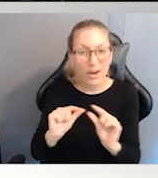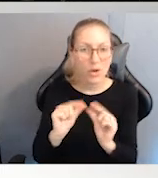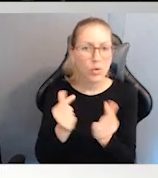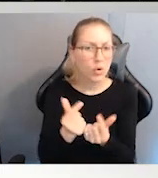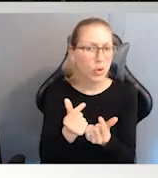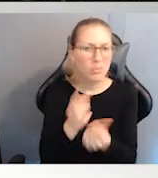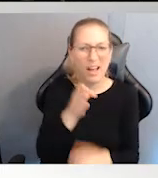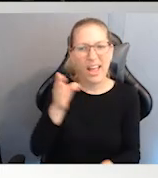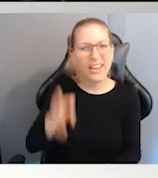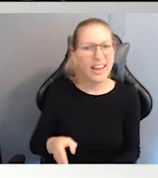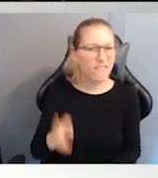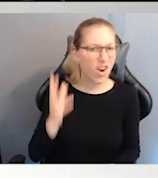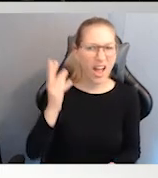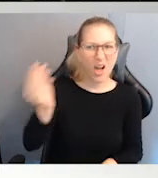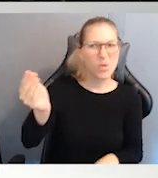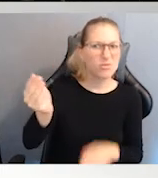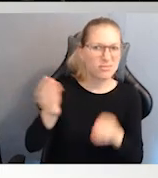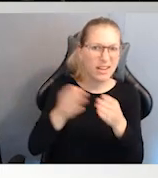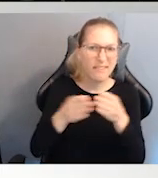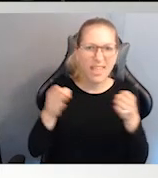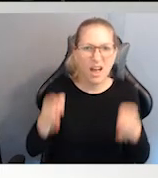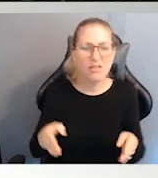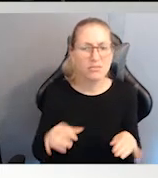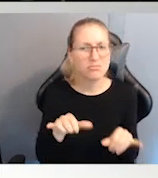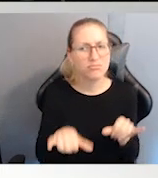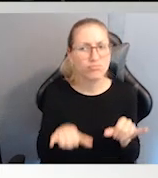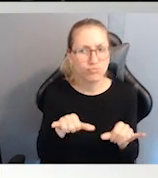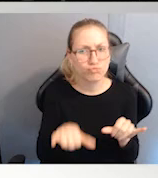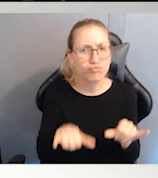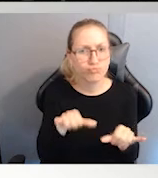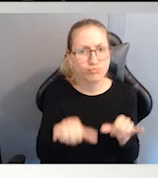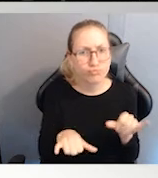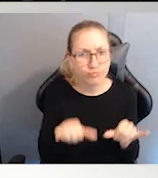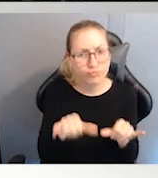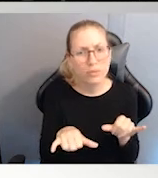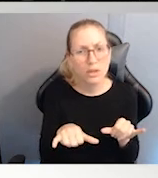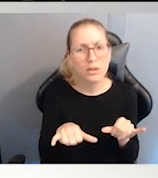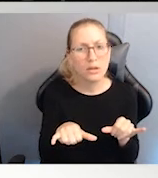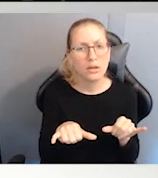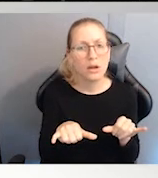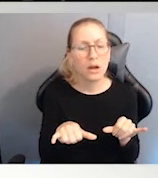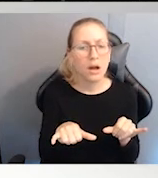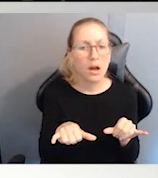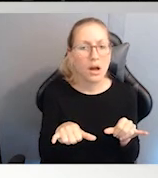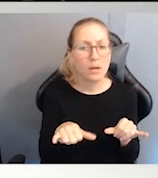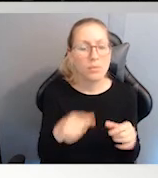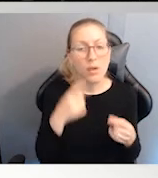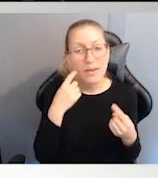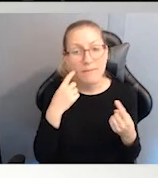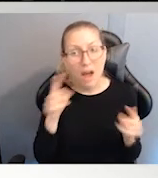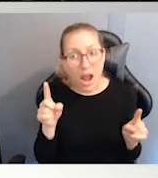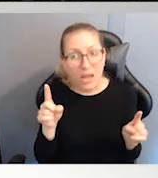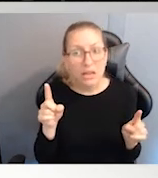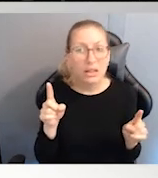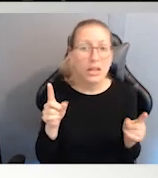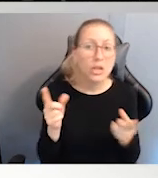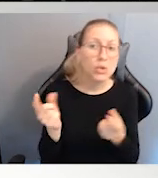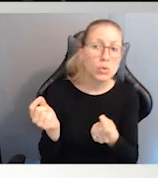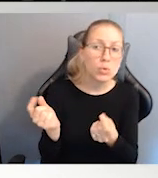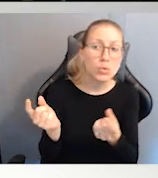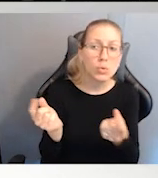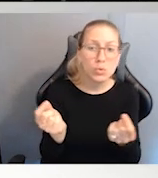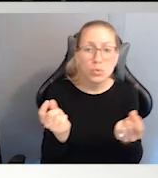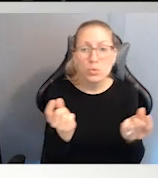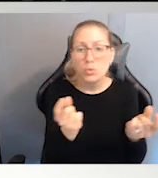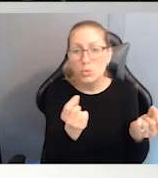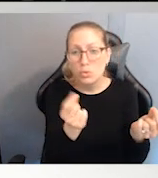and the time I started came out, this group was helping me out really